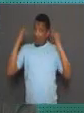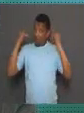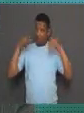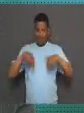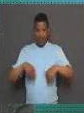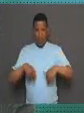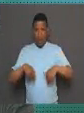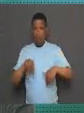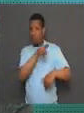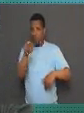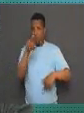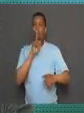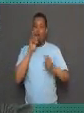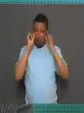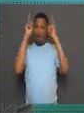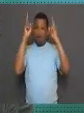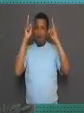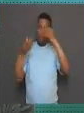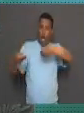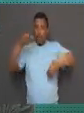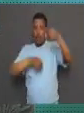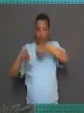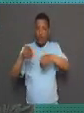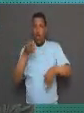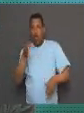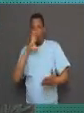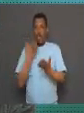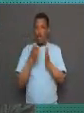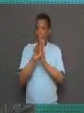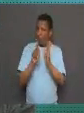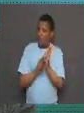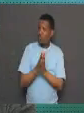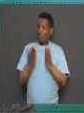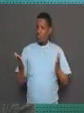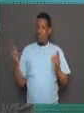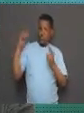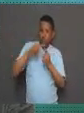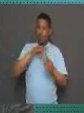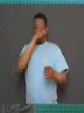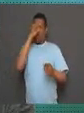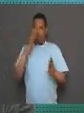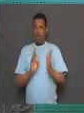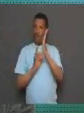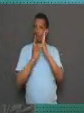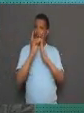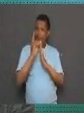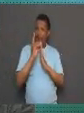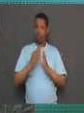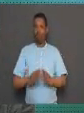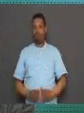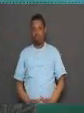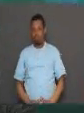I hope that now you realize the contribution of economic policies to Ethiopia's